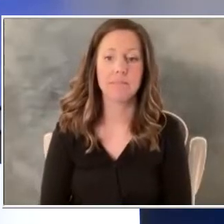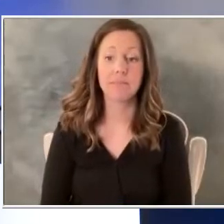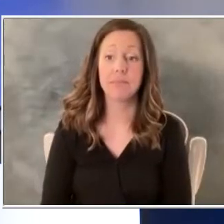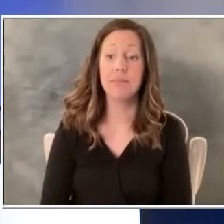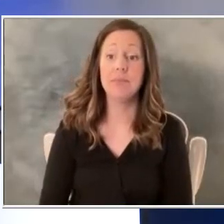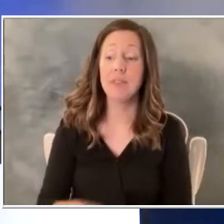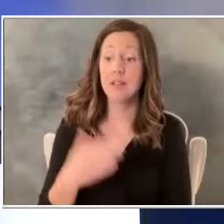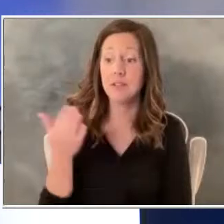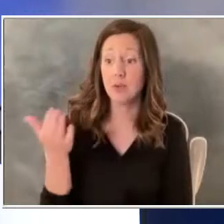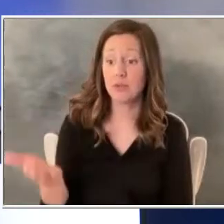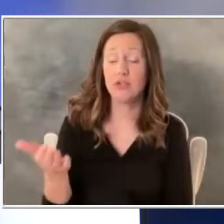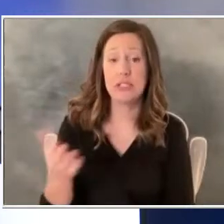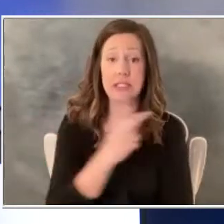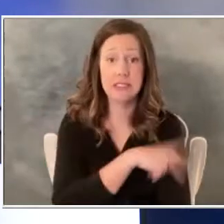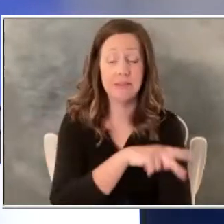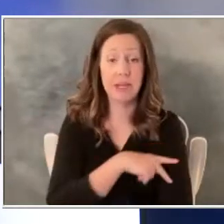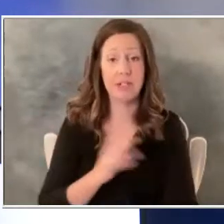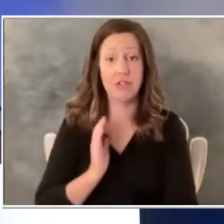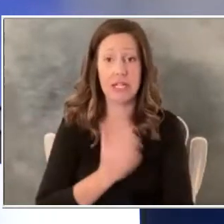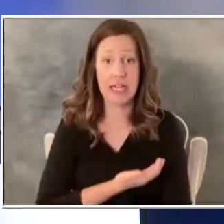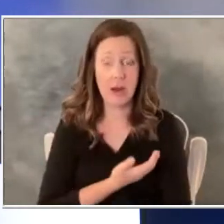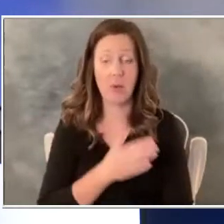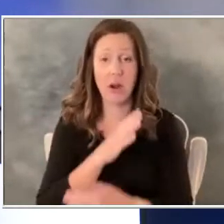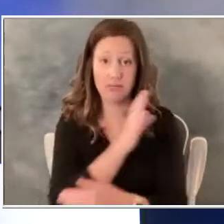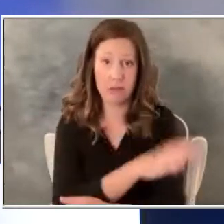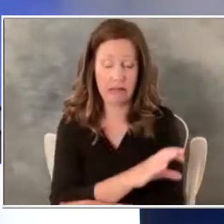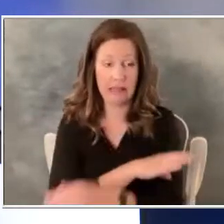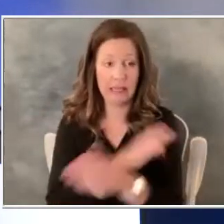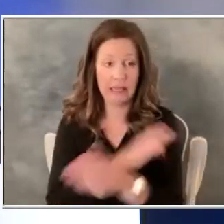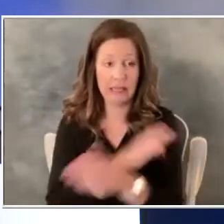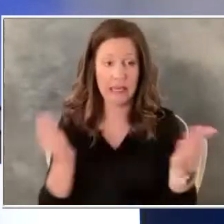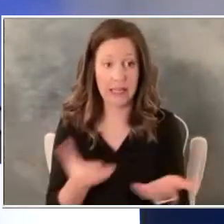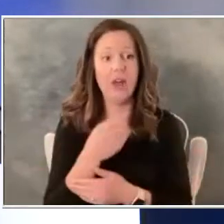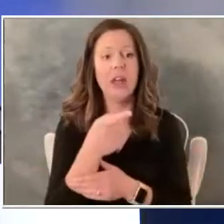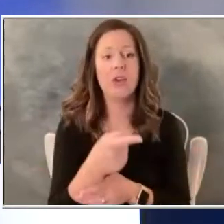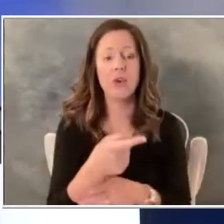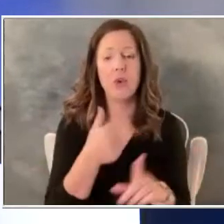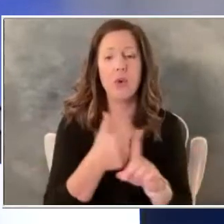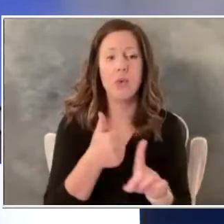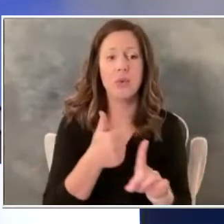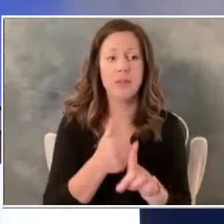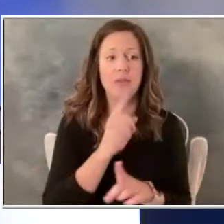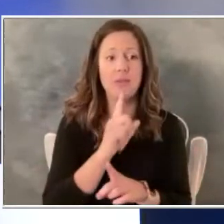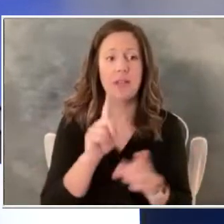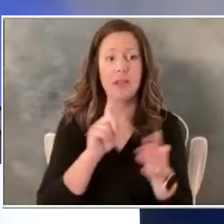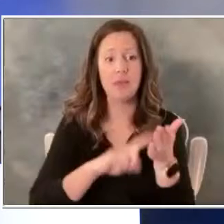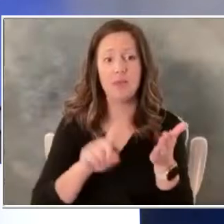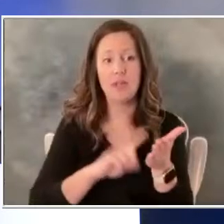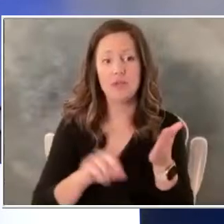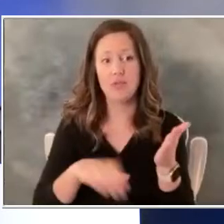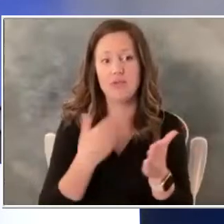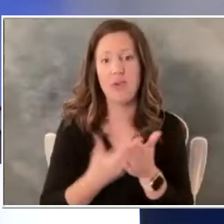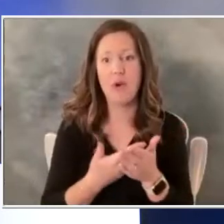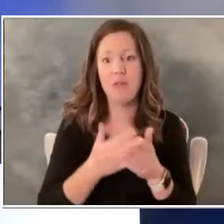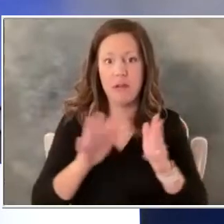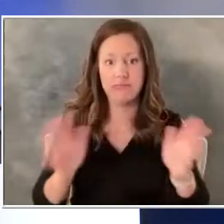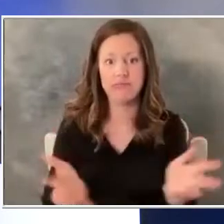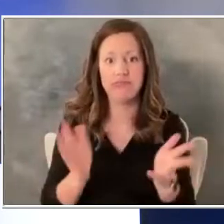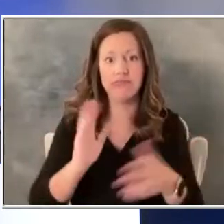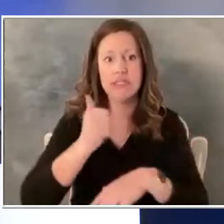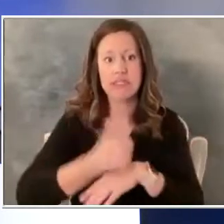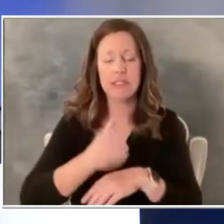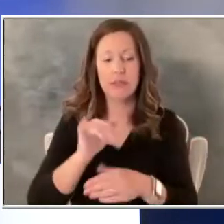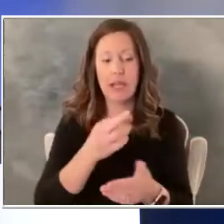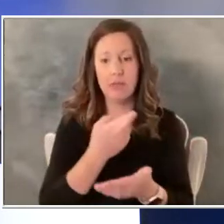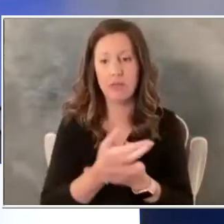in our high-risk breast cancer clinic. You are credited for the research that prompted this research for people at high